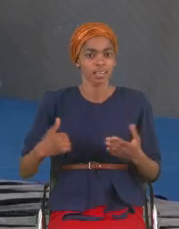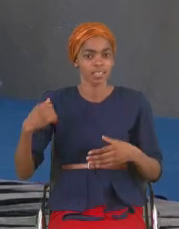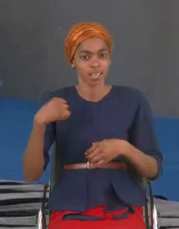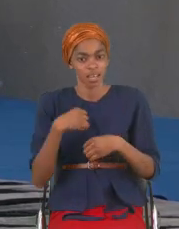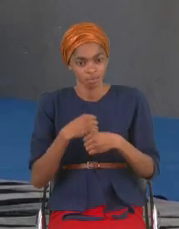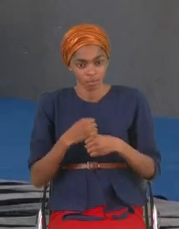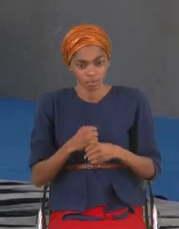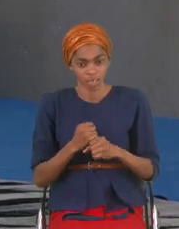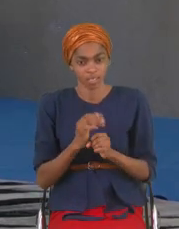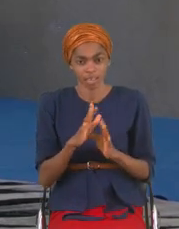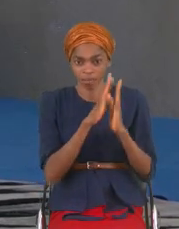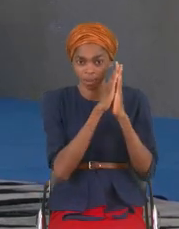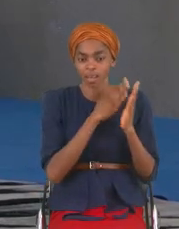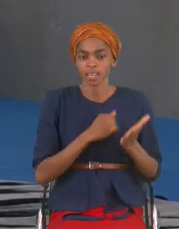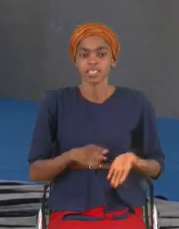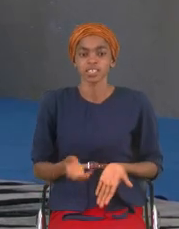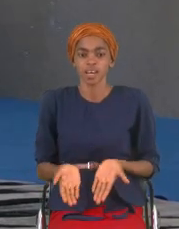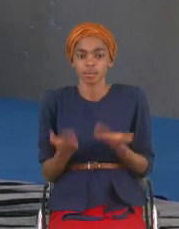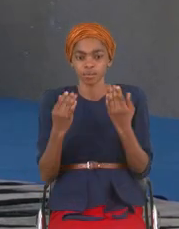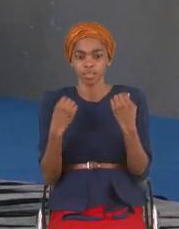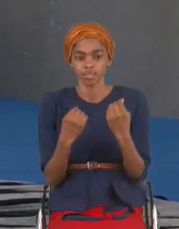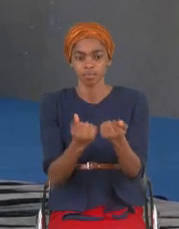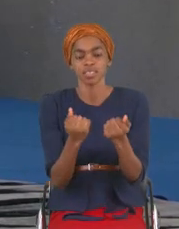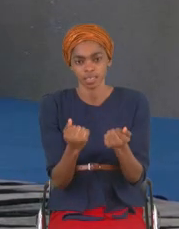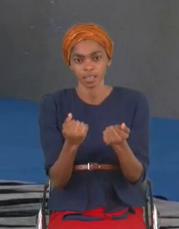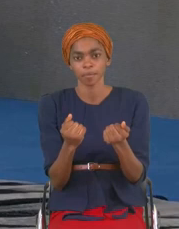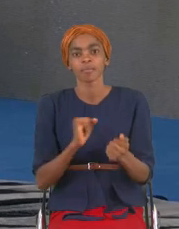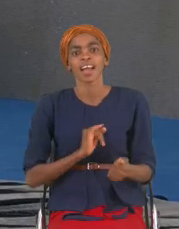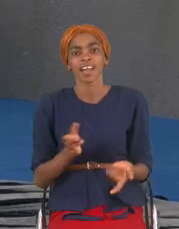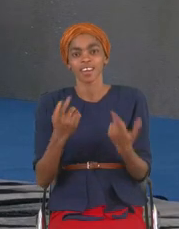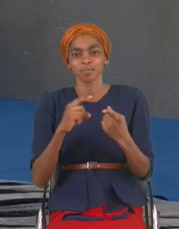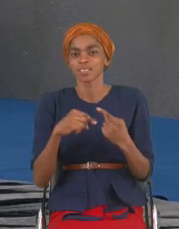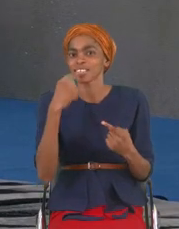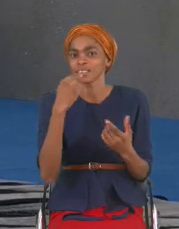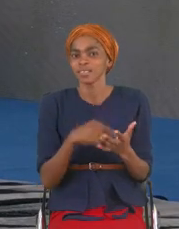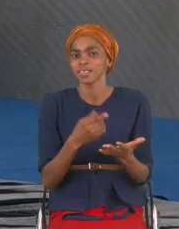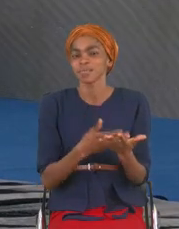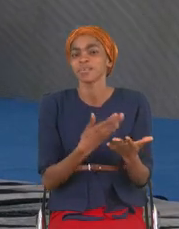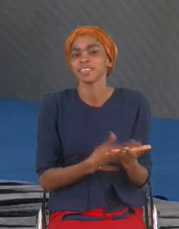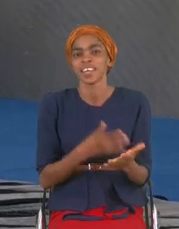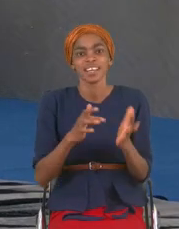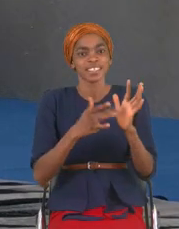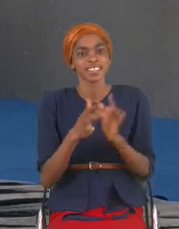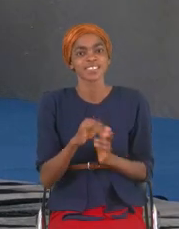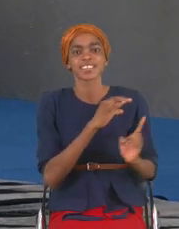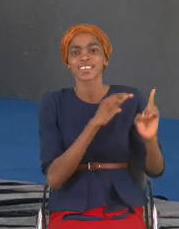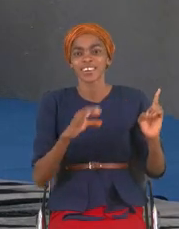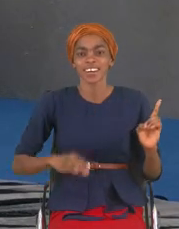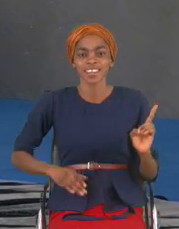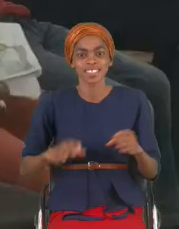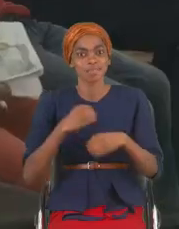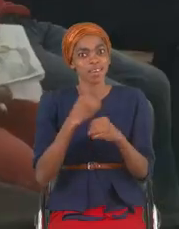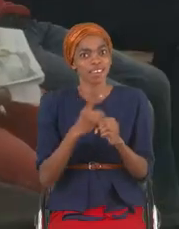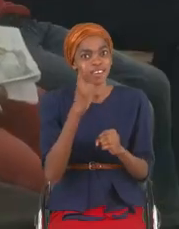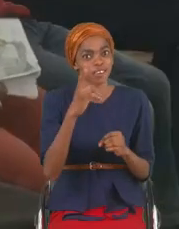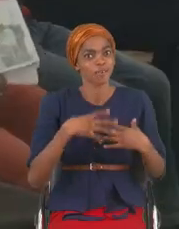bed. And he arose immediately. I come to tell you this morning, Jesus Christ maketh thee